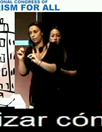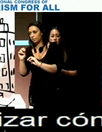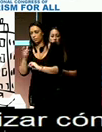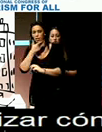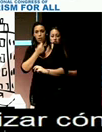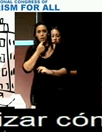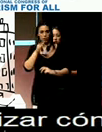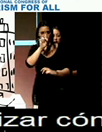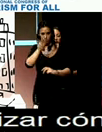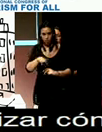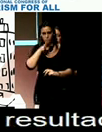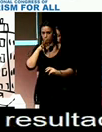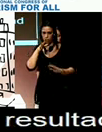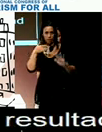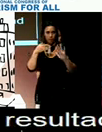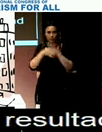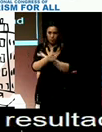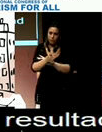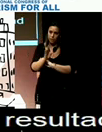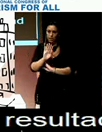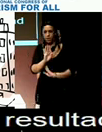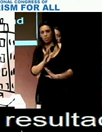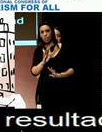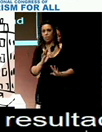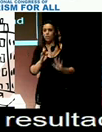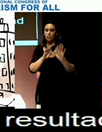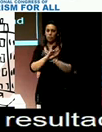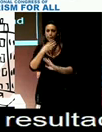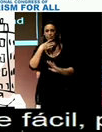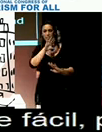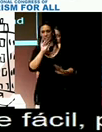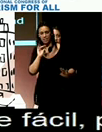what was the final result. It wasn't easy because accessibility,